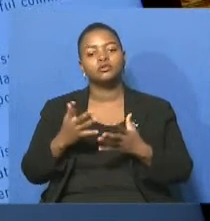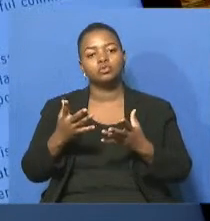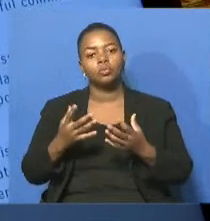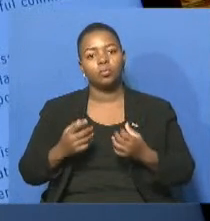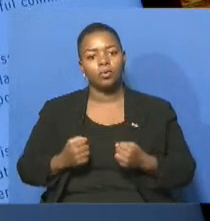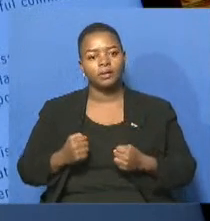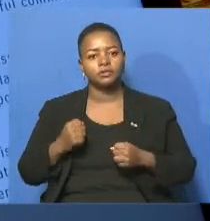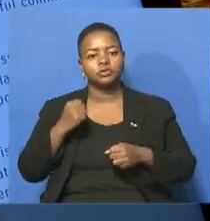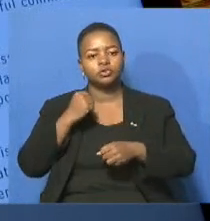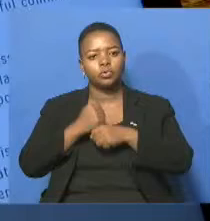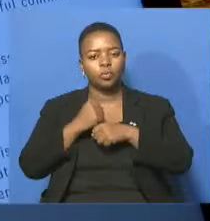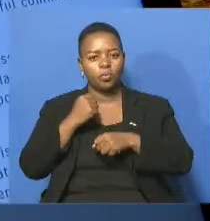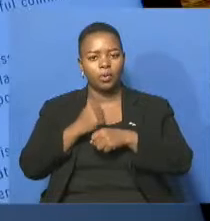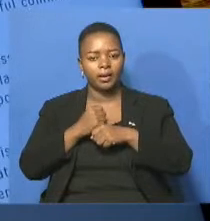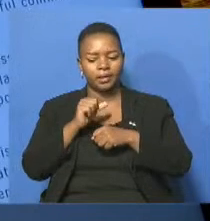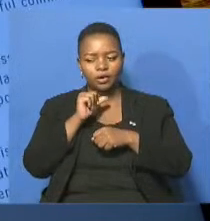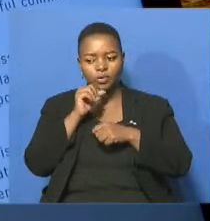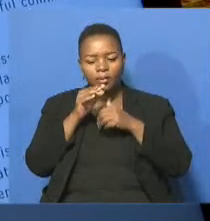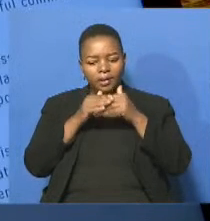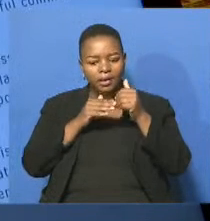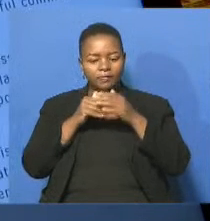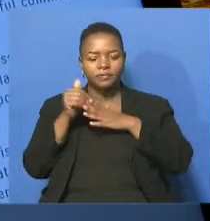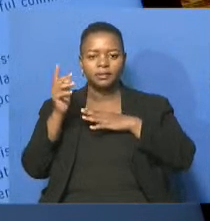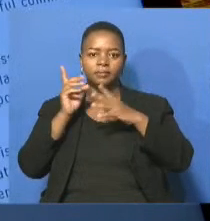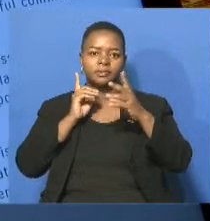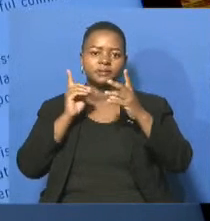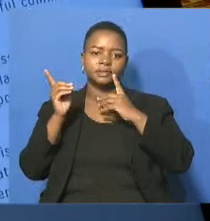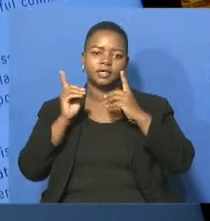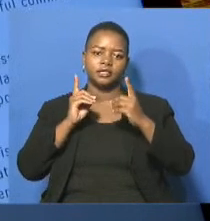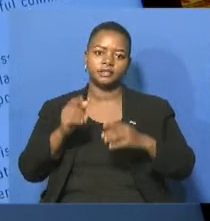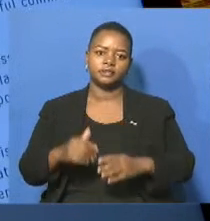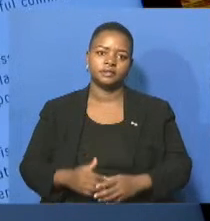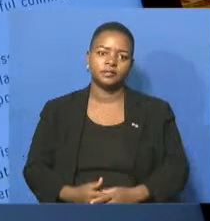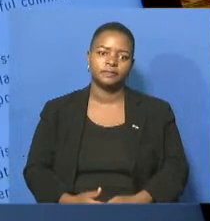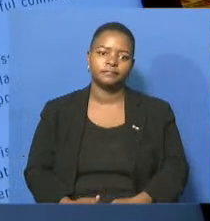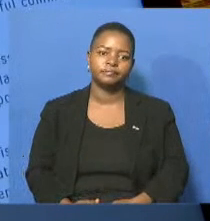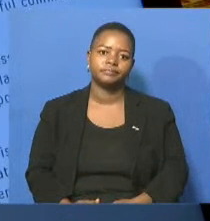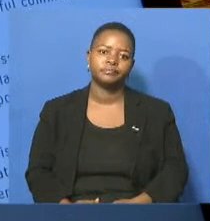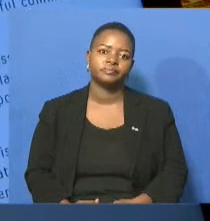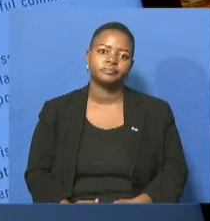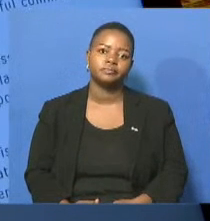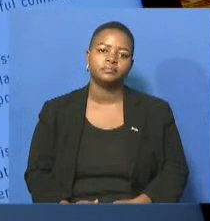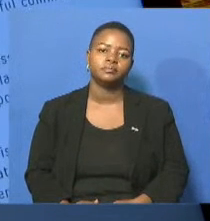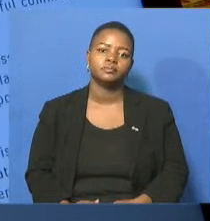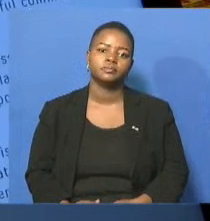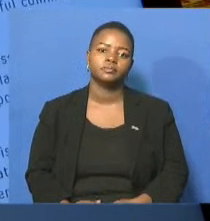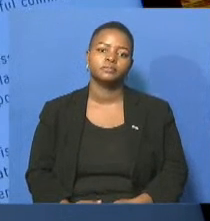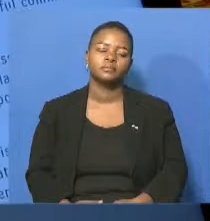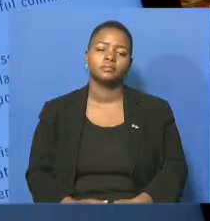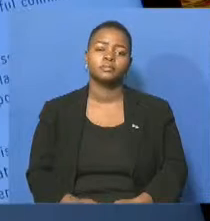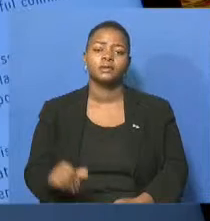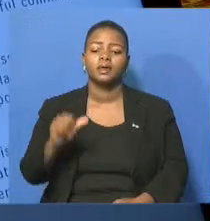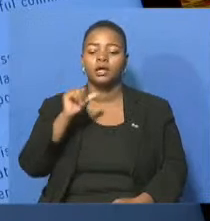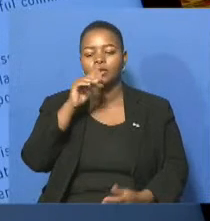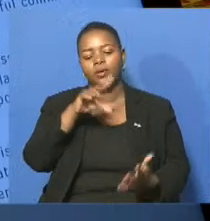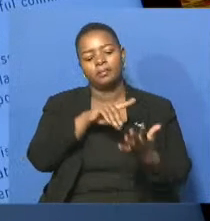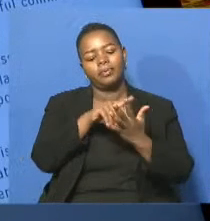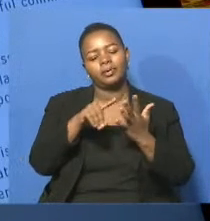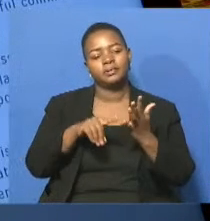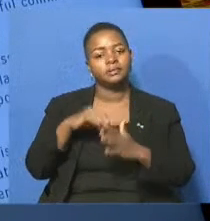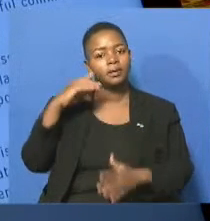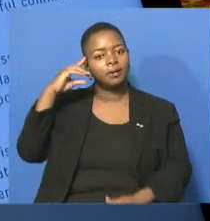engage in uncomfortable discussions and not just prioritize